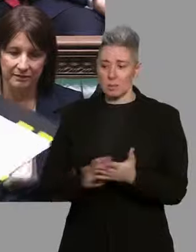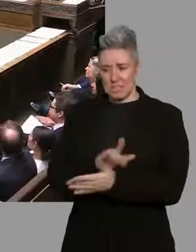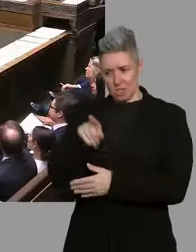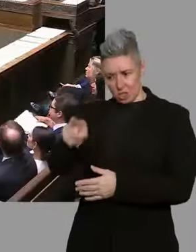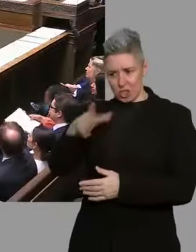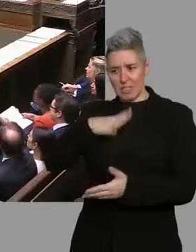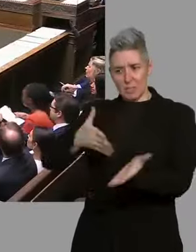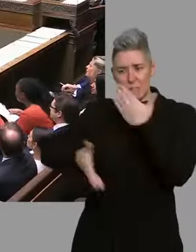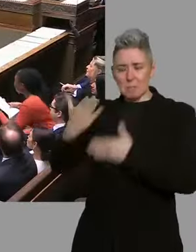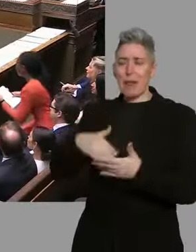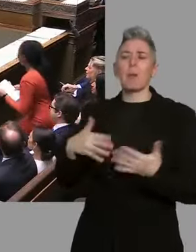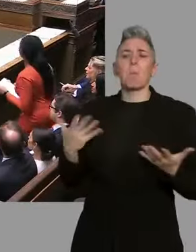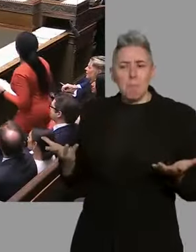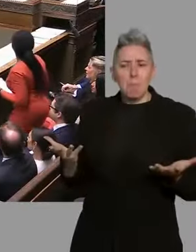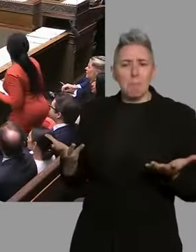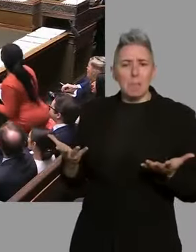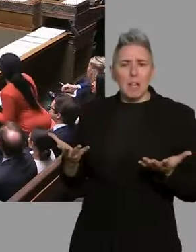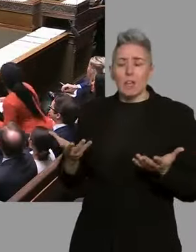government.